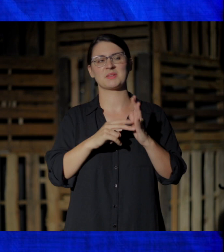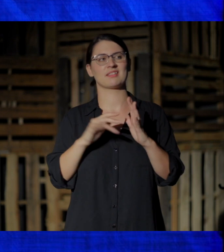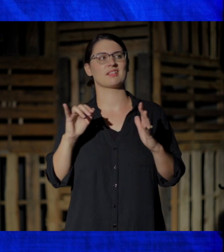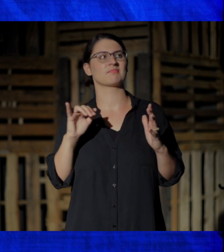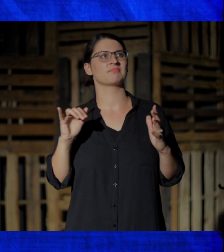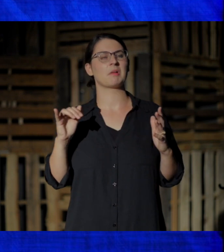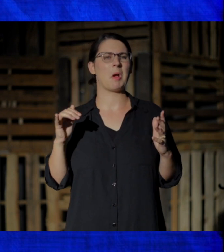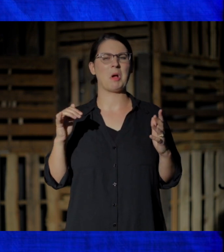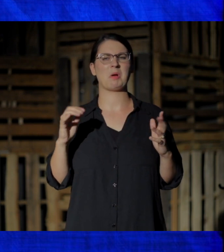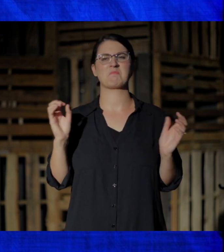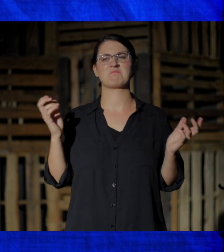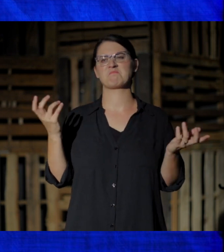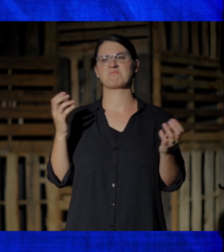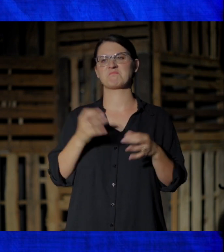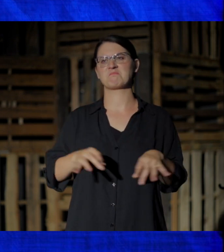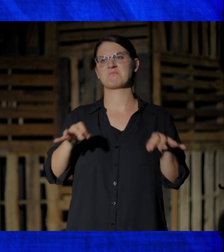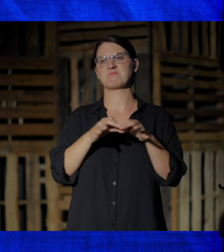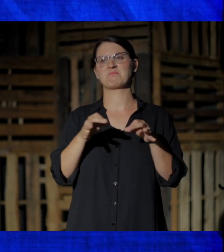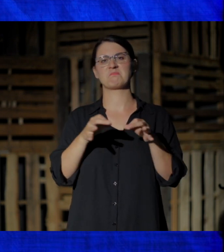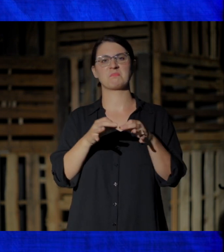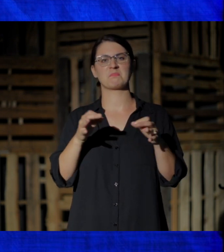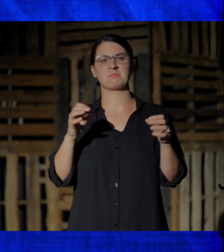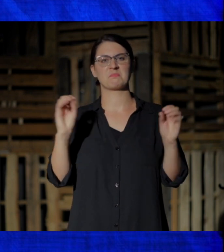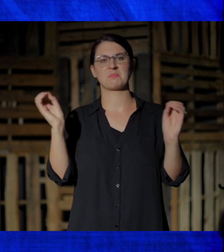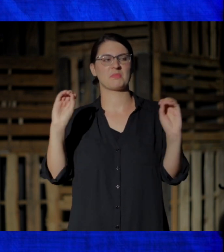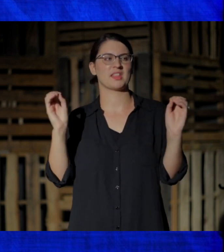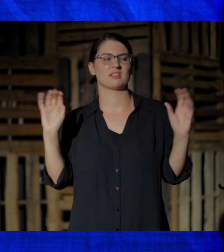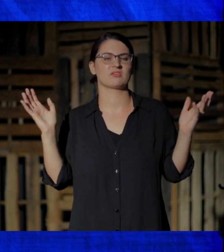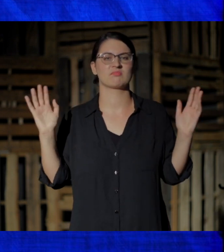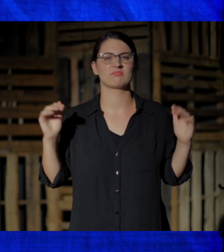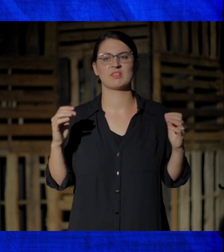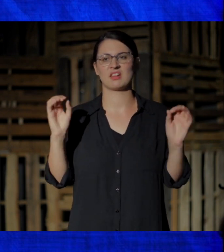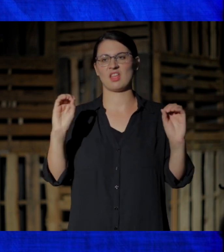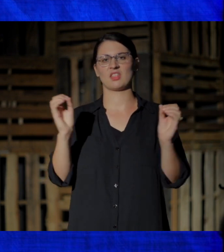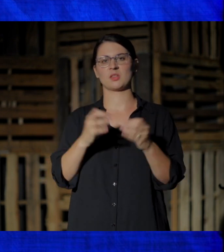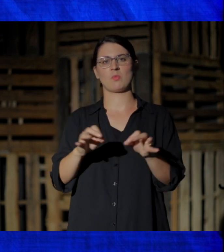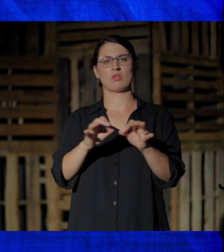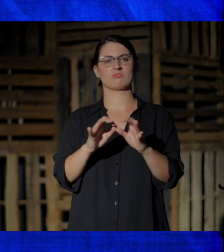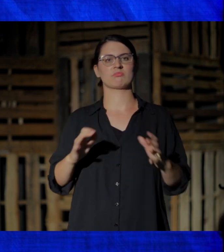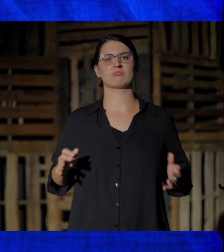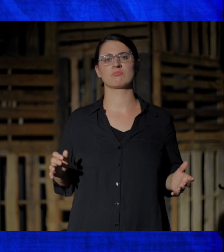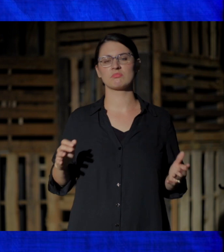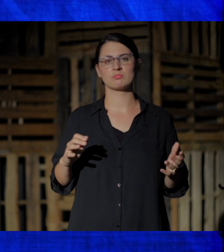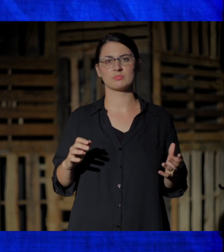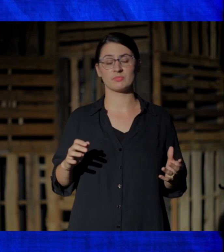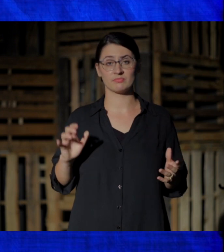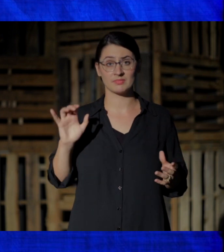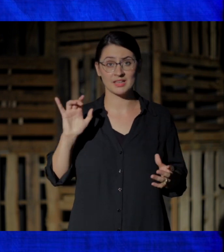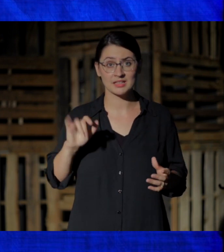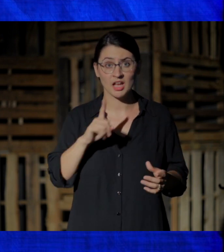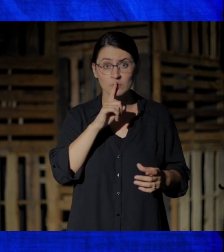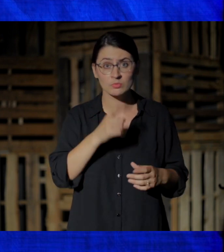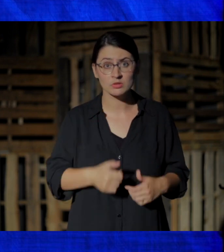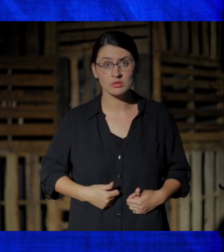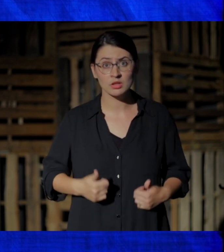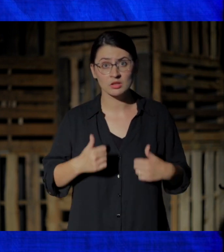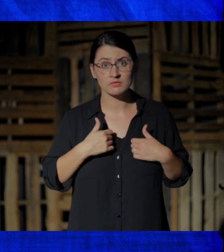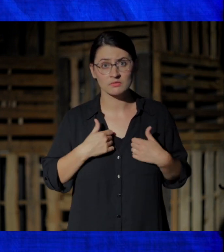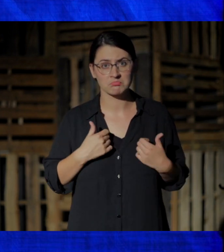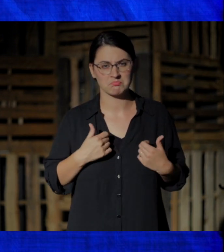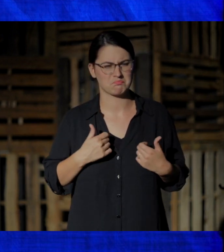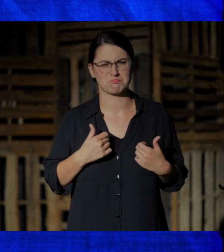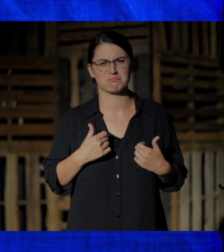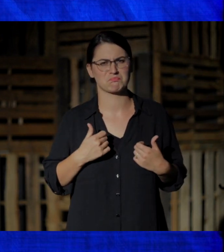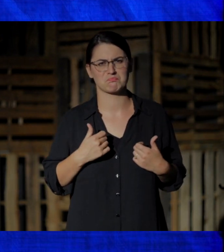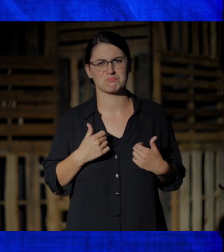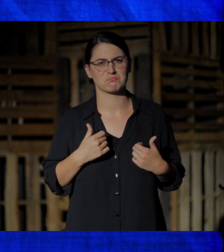No one describes that activity as life. No one describes those emotions as life. Are you embracing